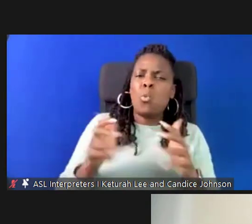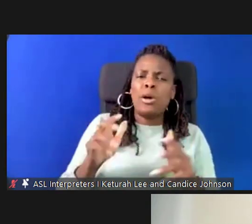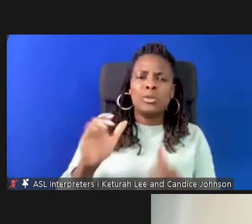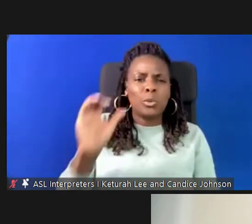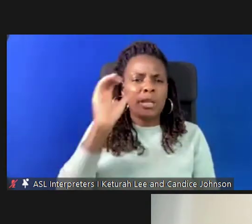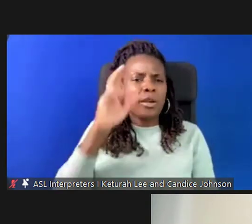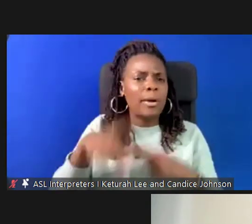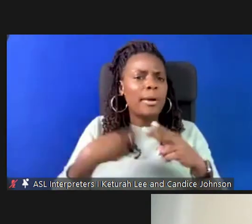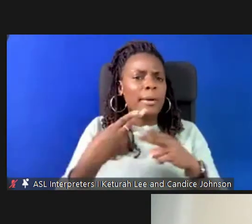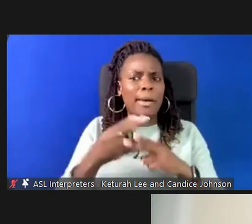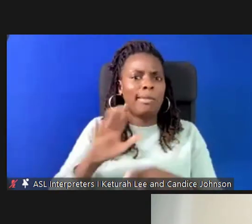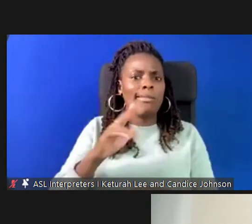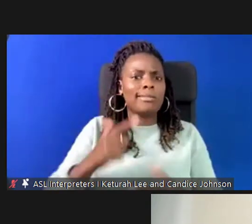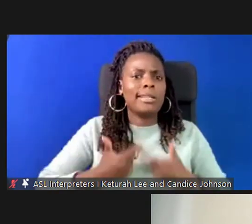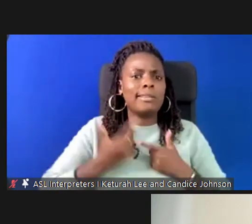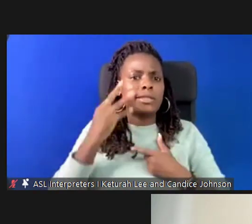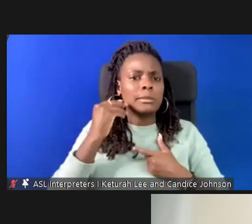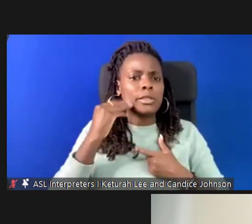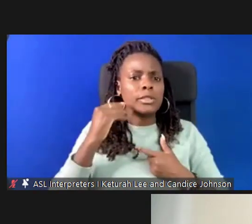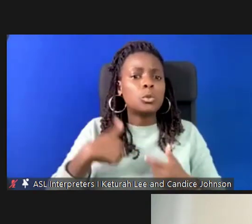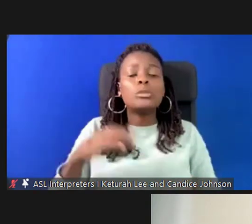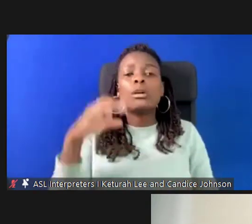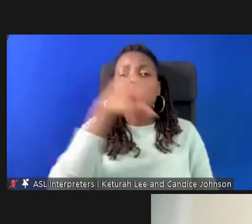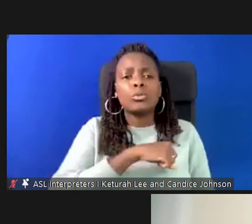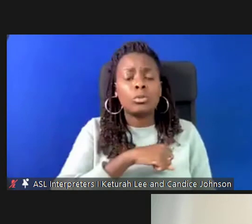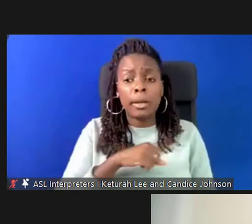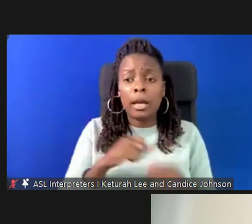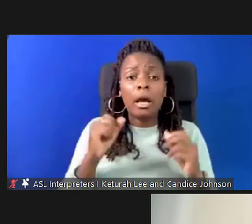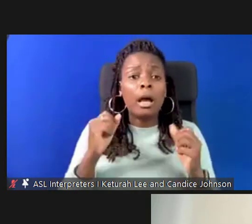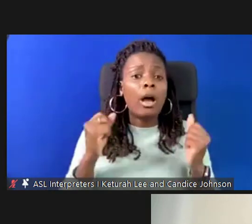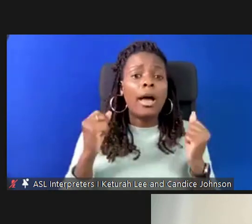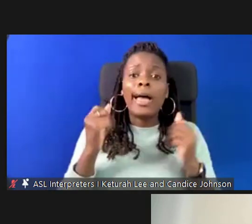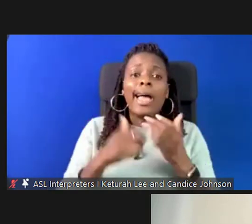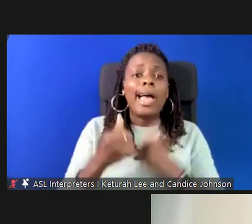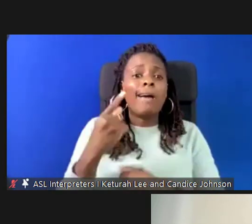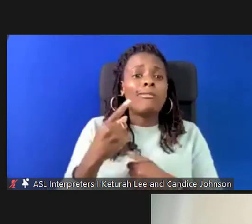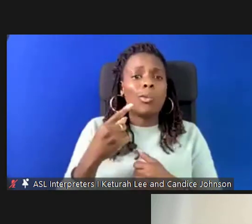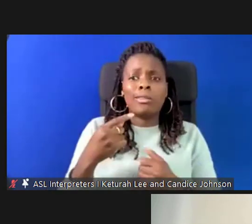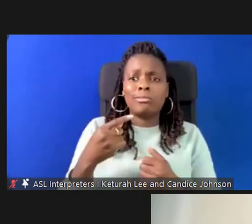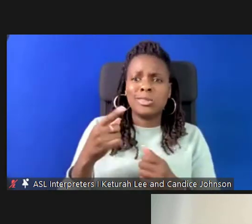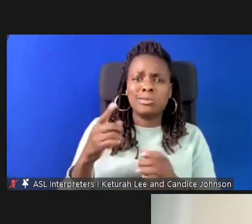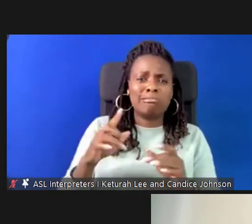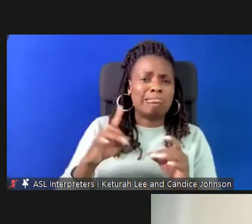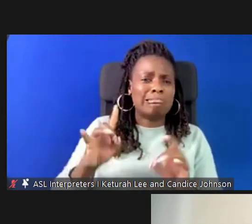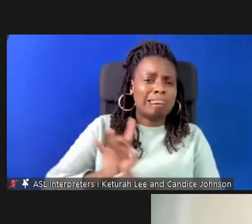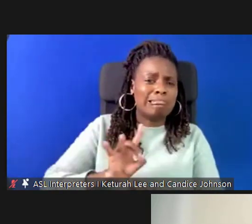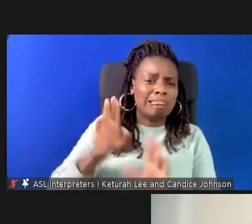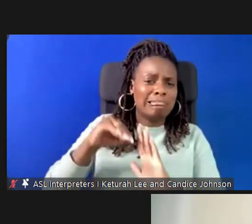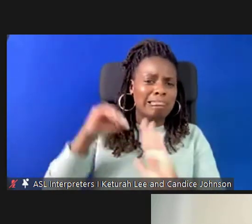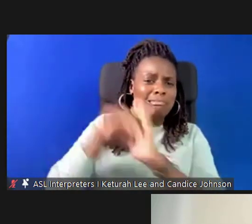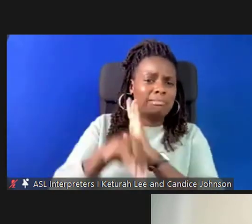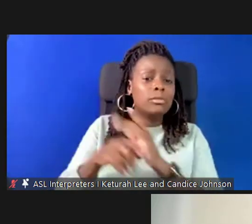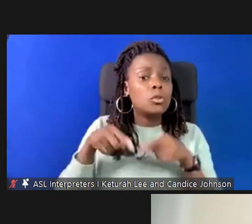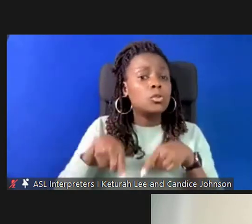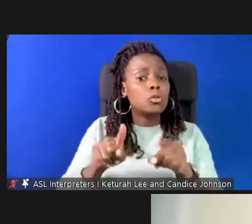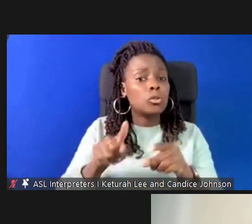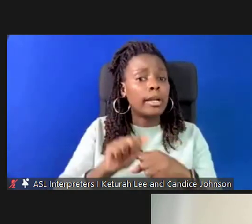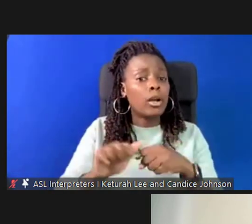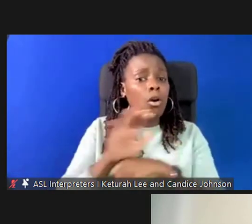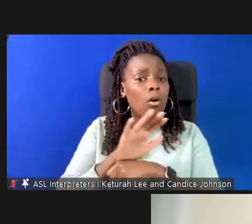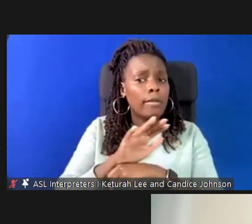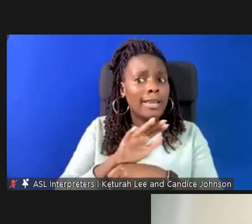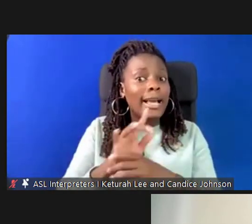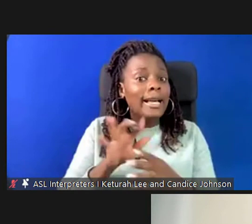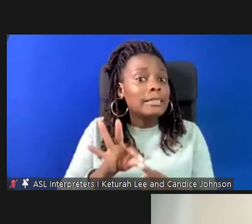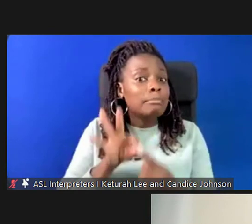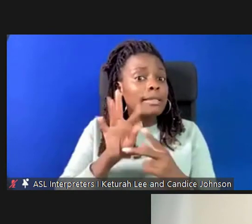that everyone just did poorly during the pandemic, and particularly older adults, and particularly those with serious illness. Now, my